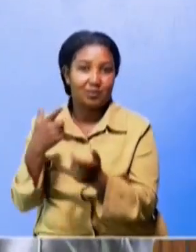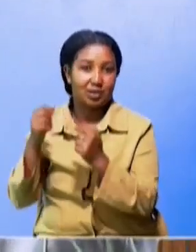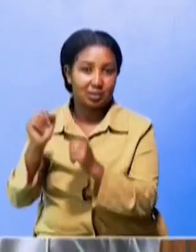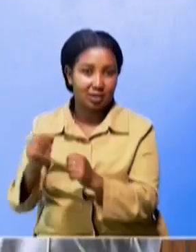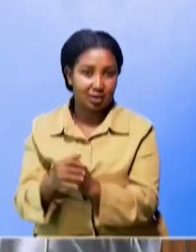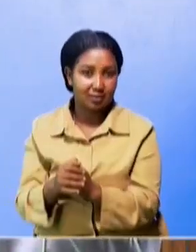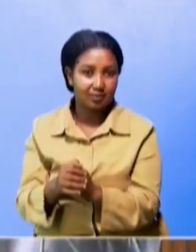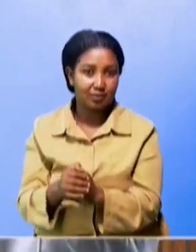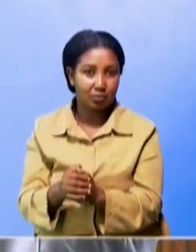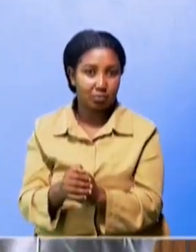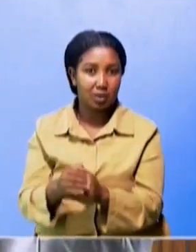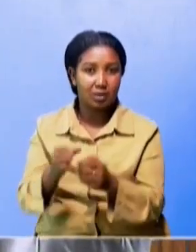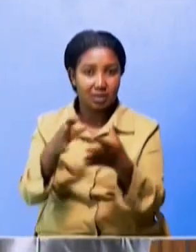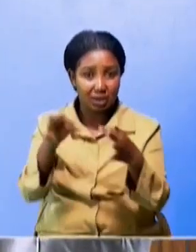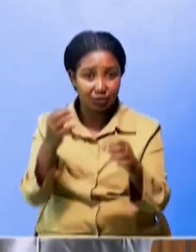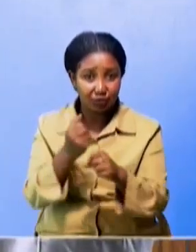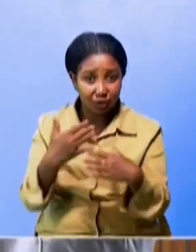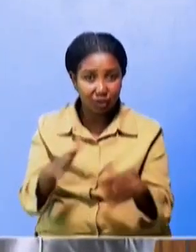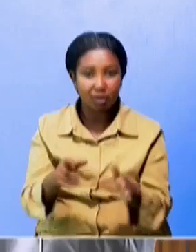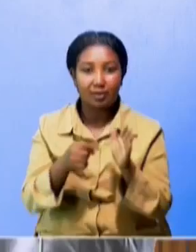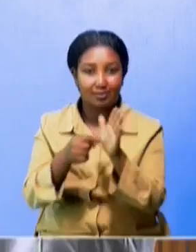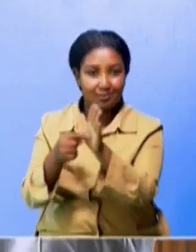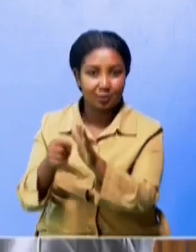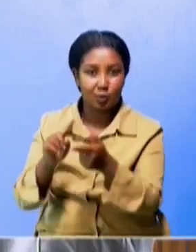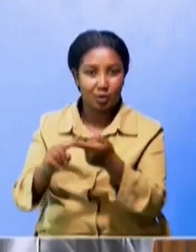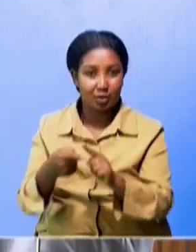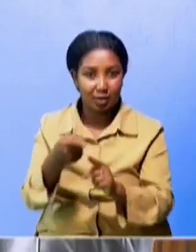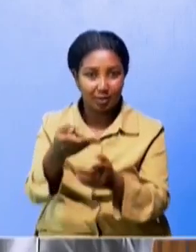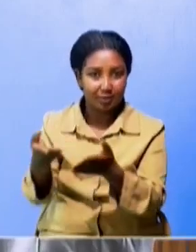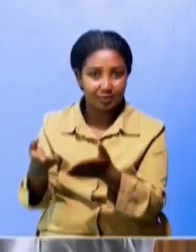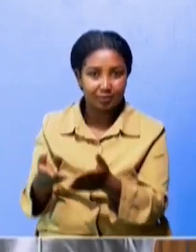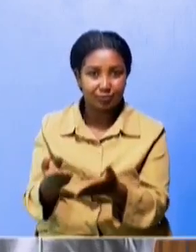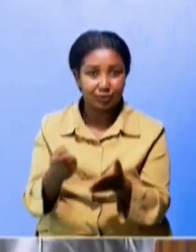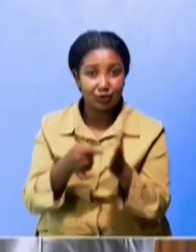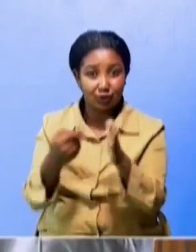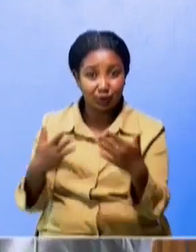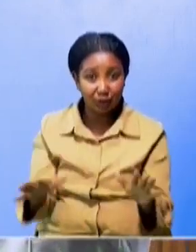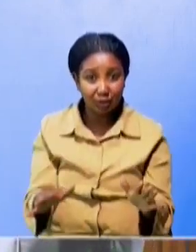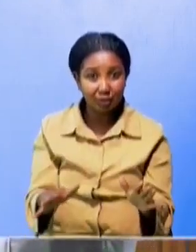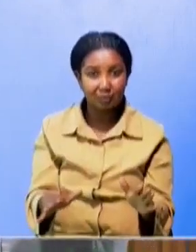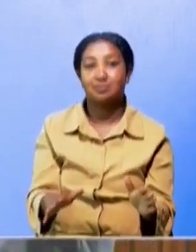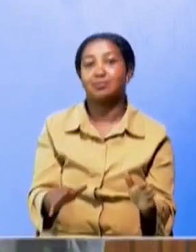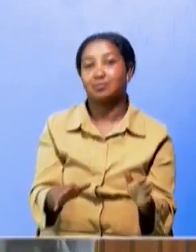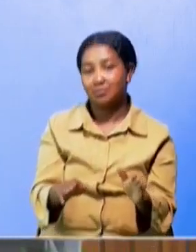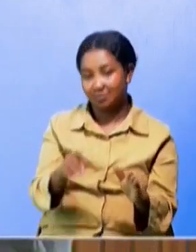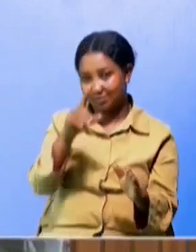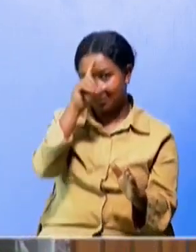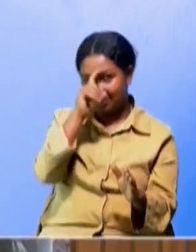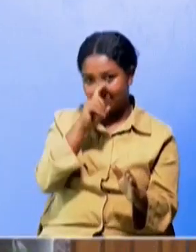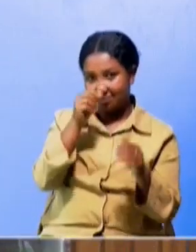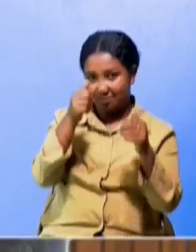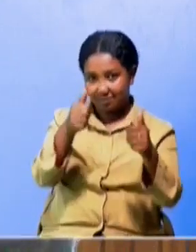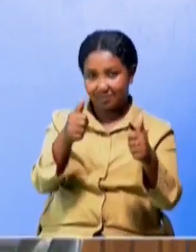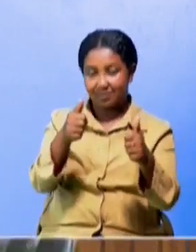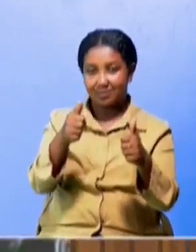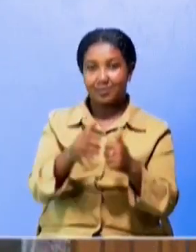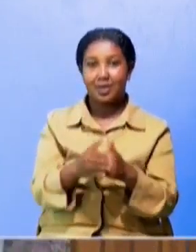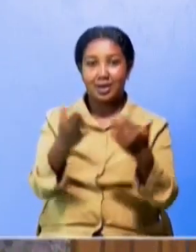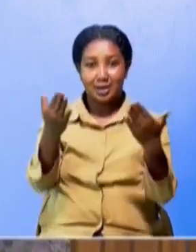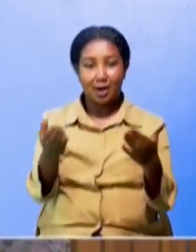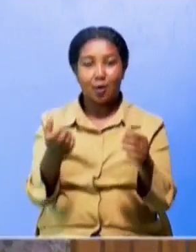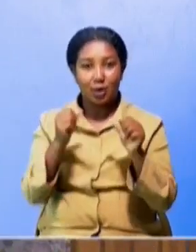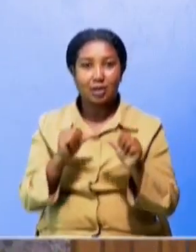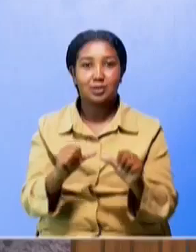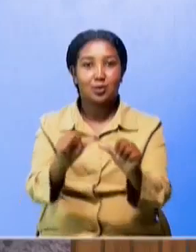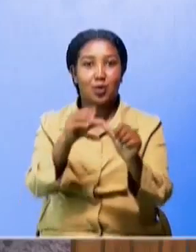sentence what you have done. Have you shown it? That is an interesting one. Good. Now let's